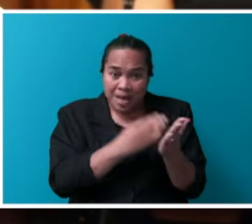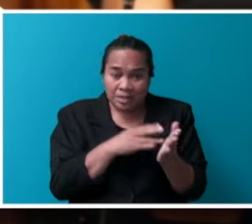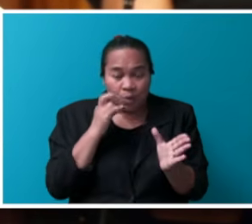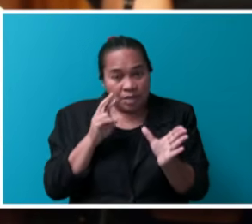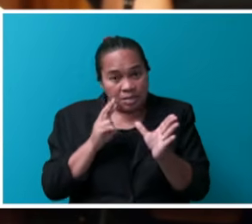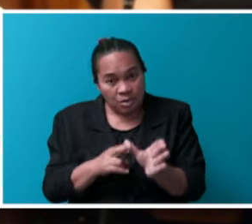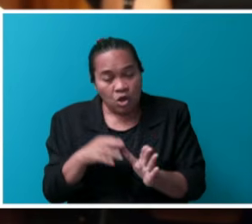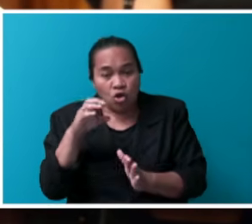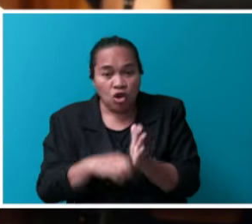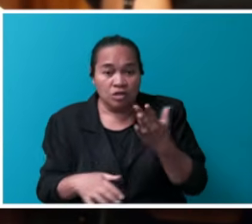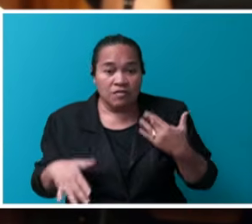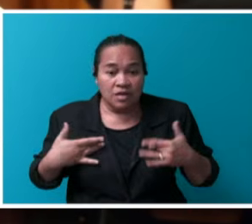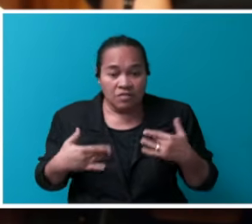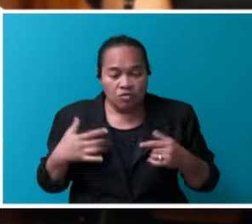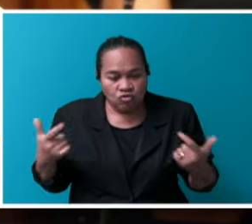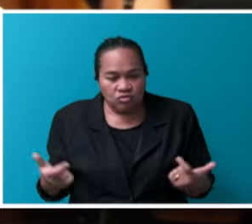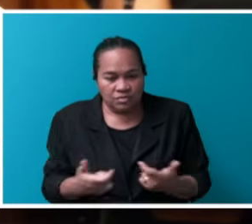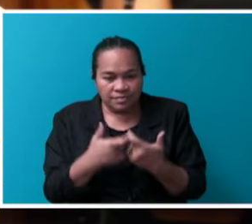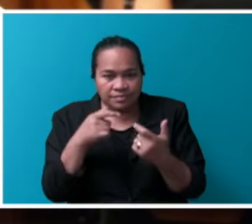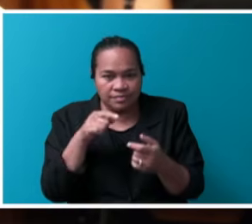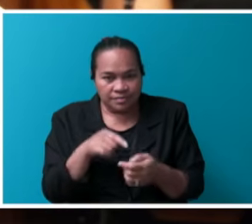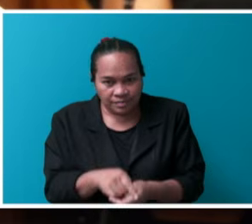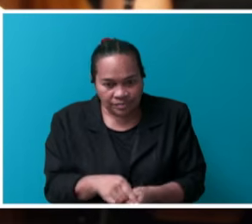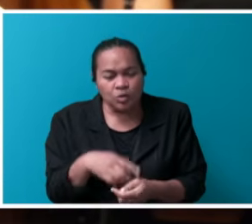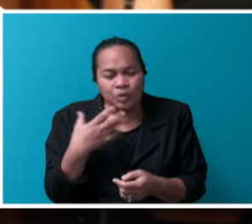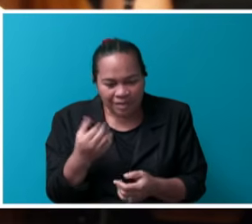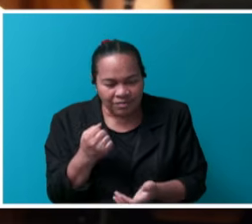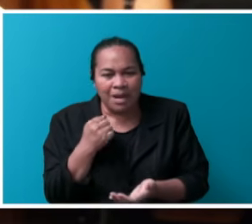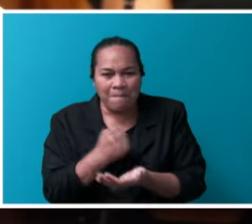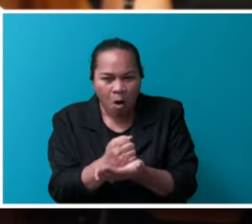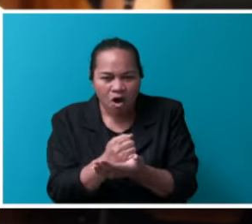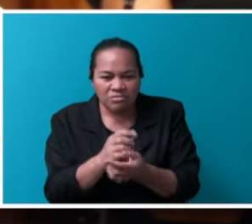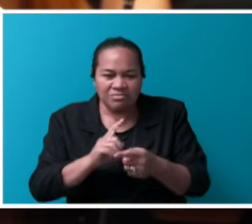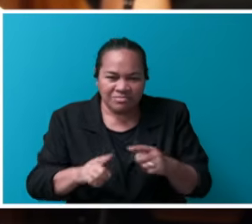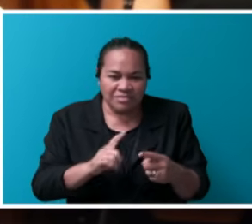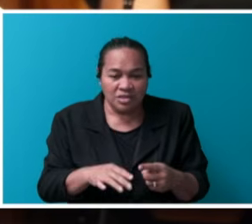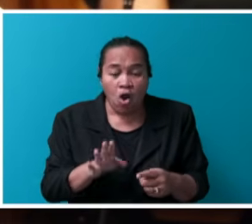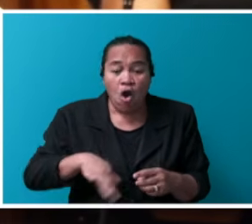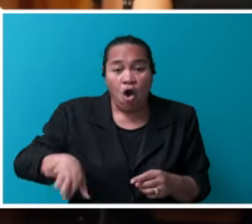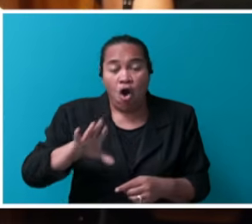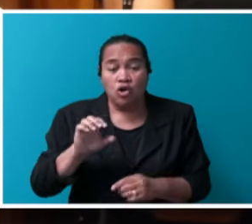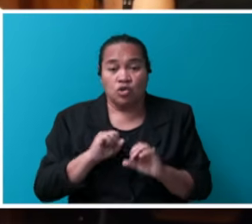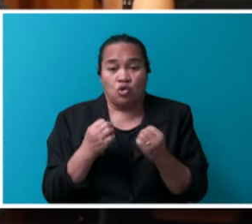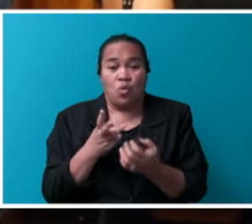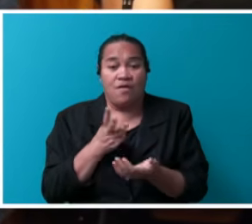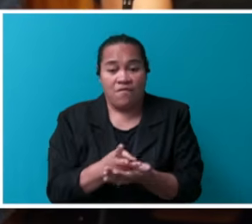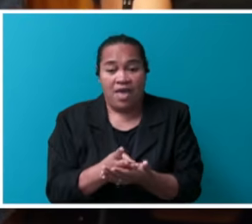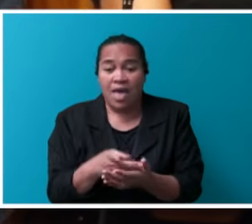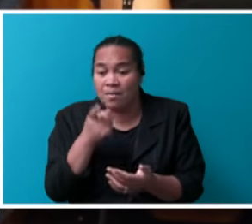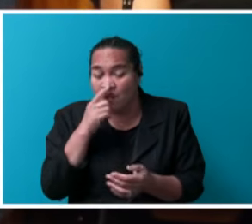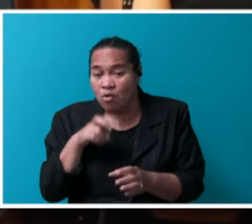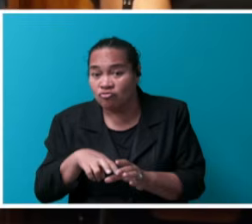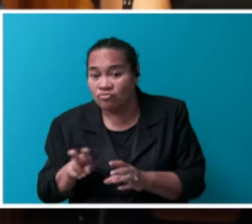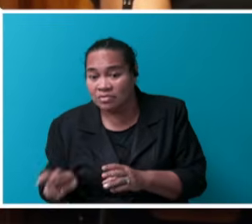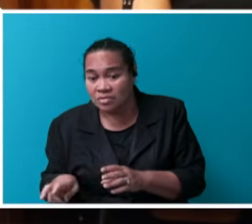of living challenges through targeted expenditure support measures. All social welfare recipients and government pensioners will receive a